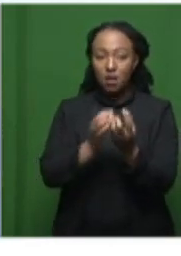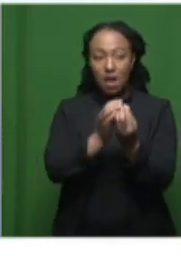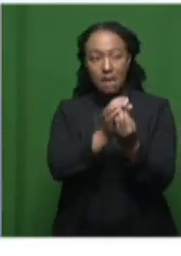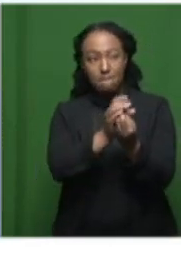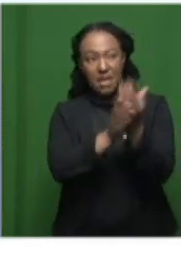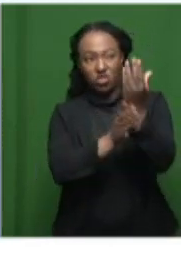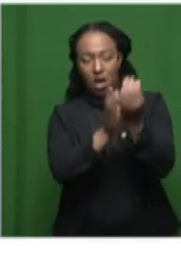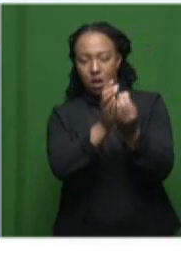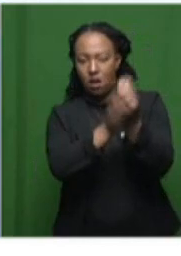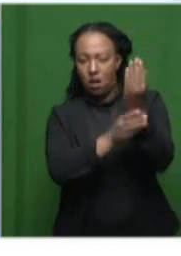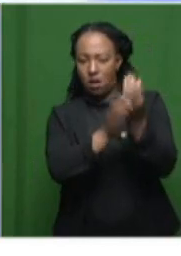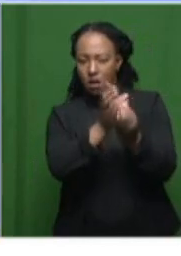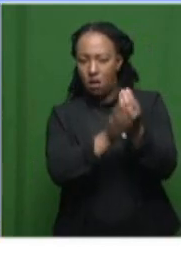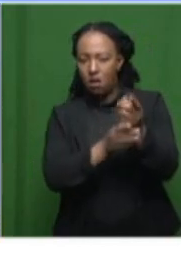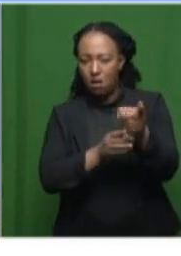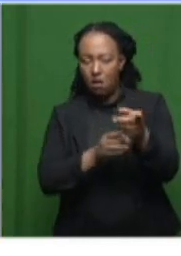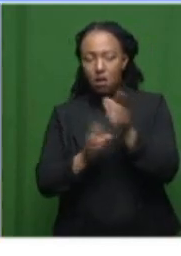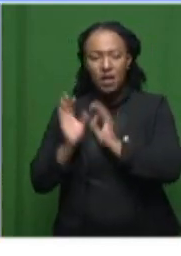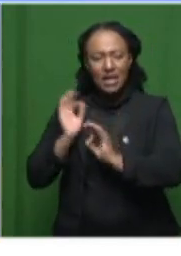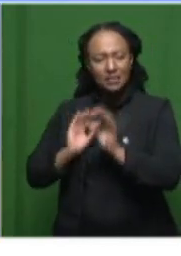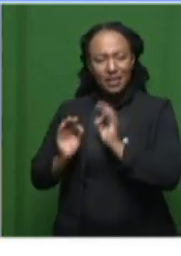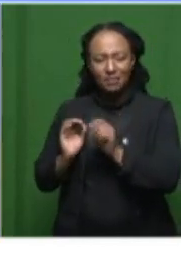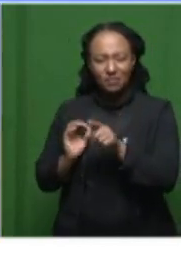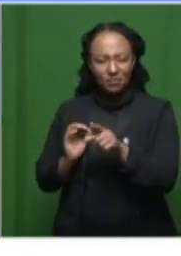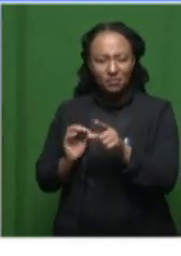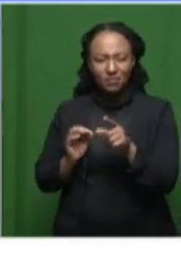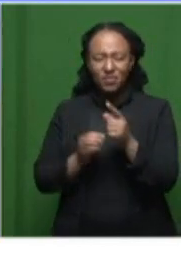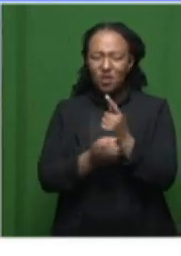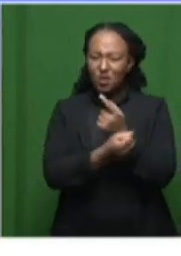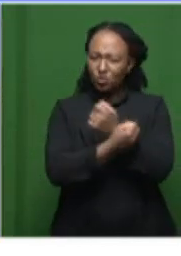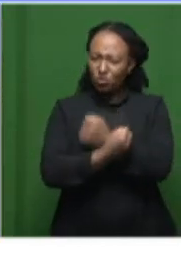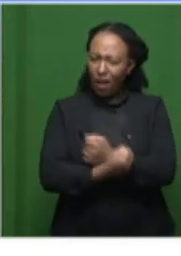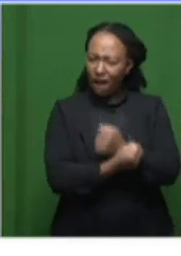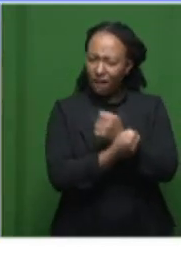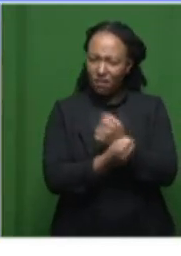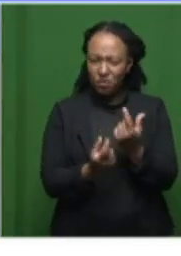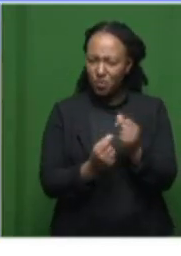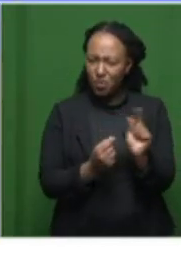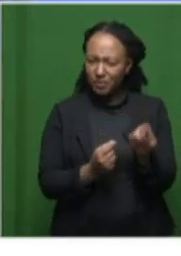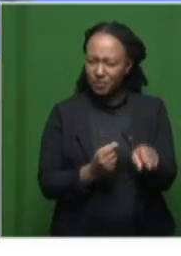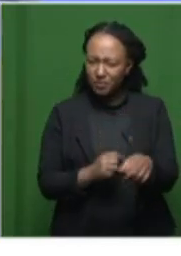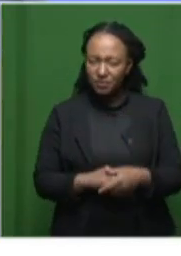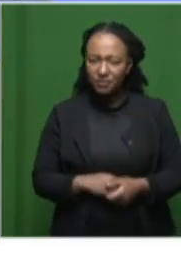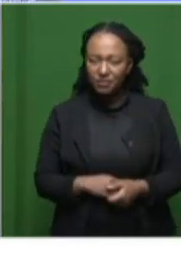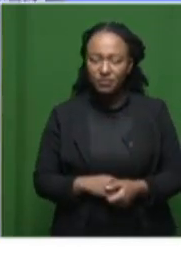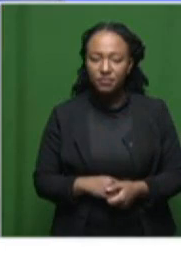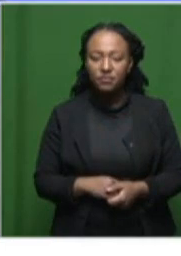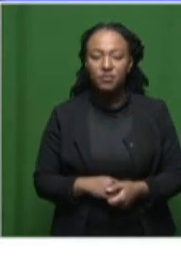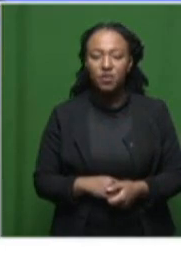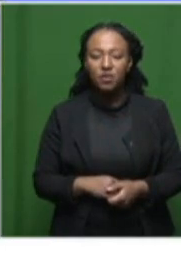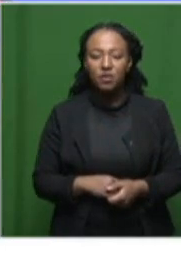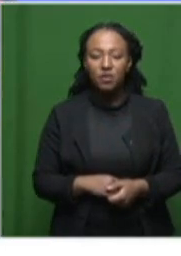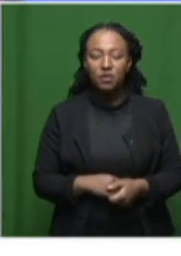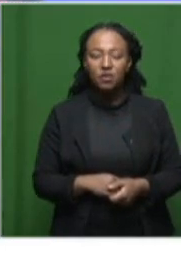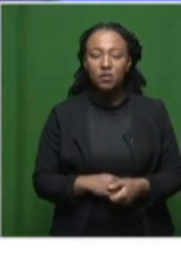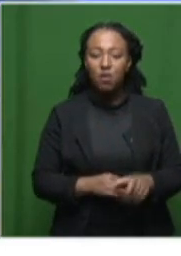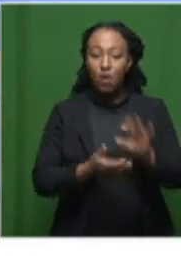And, explain to us what this truck does in terms of that. So from greenhouse gas